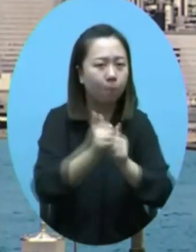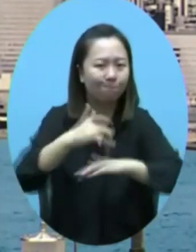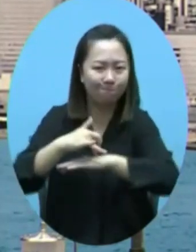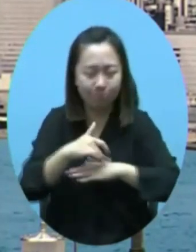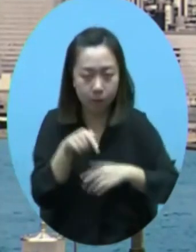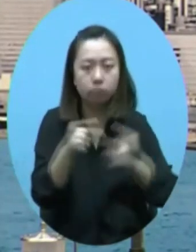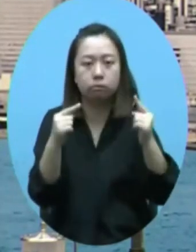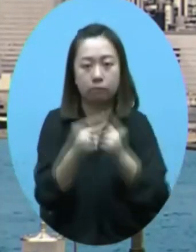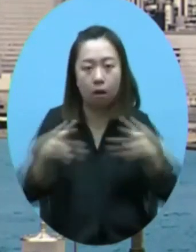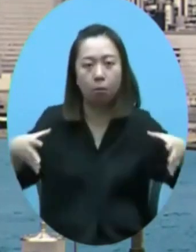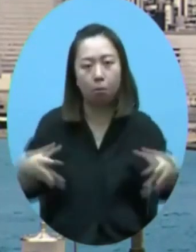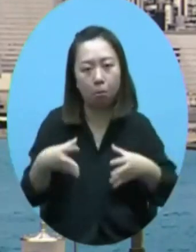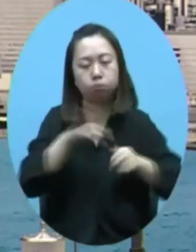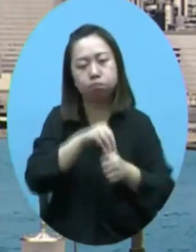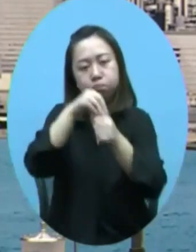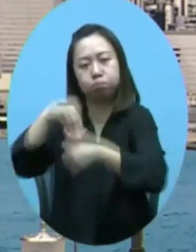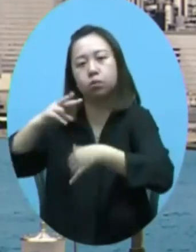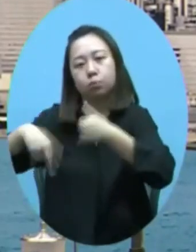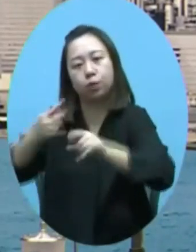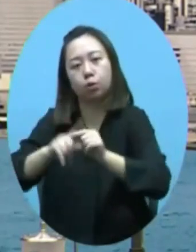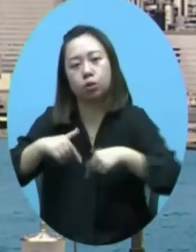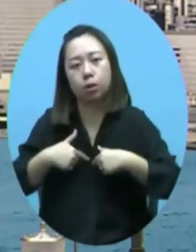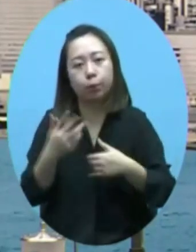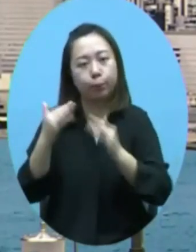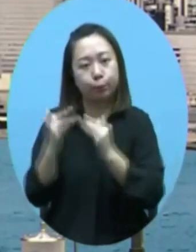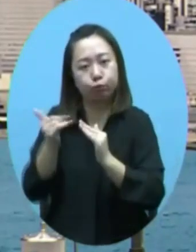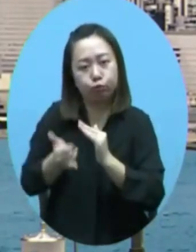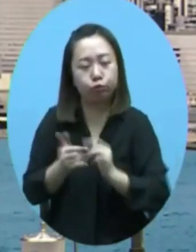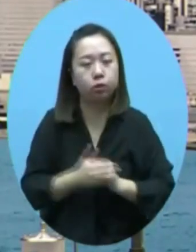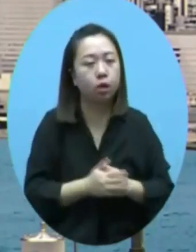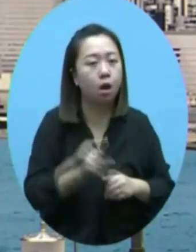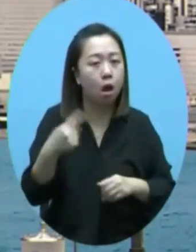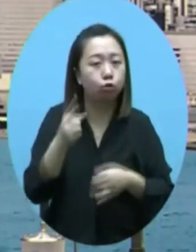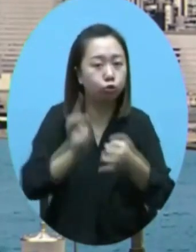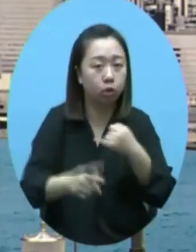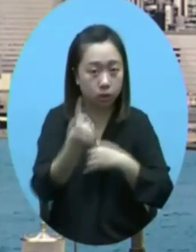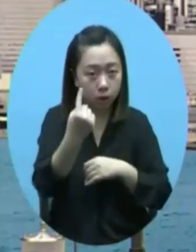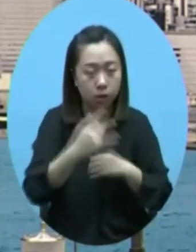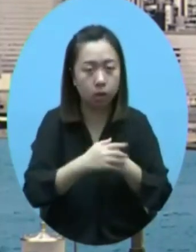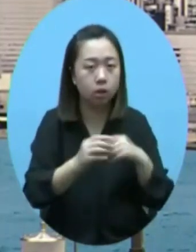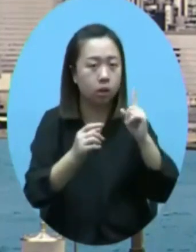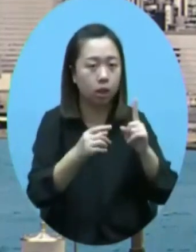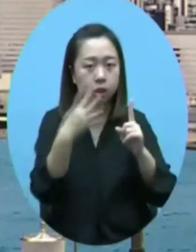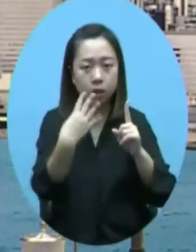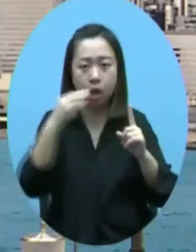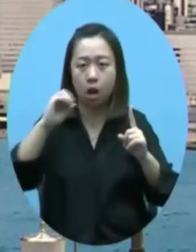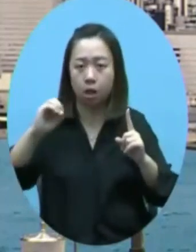Her close contacts, friends that she had contacts with, would be sent to quarantine center. And the last case I want to mention